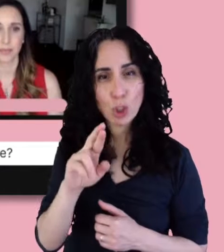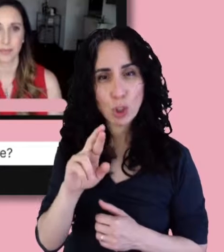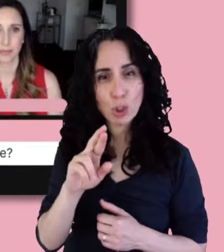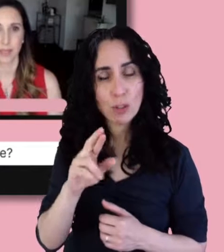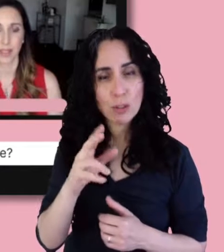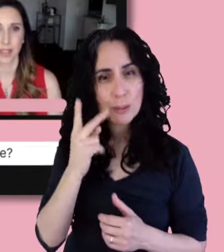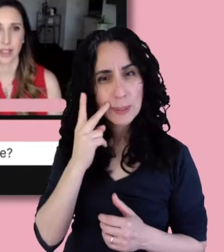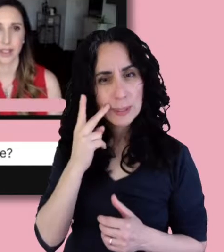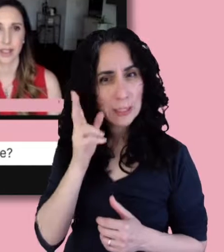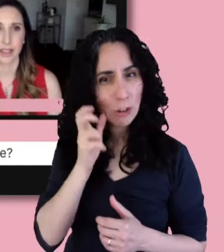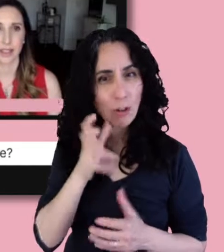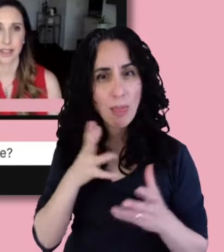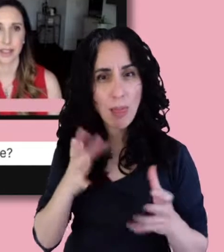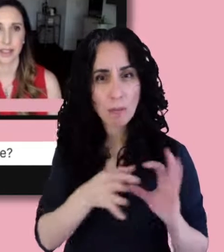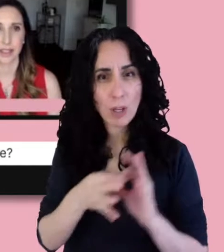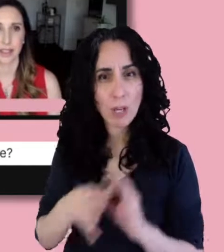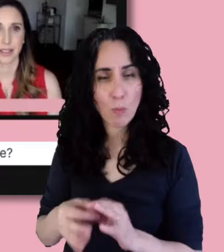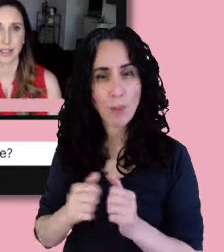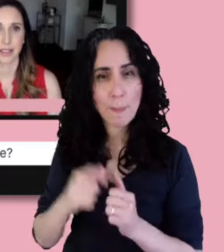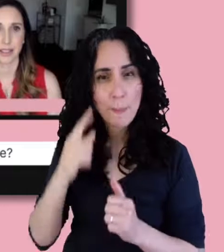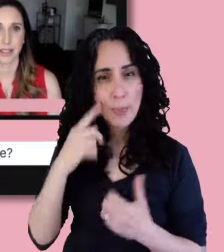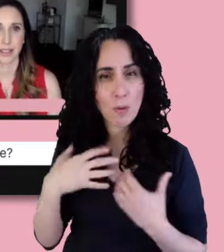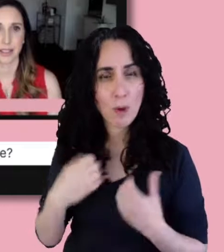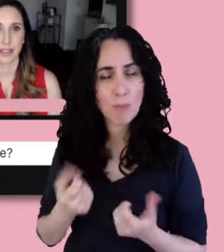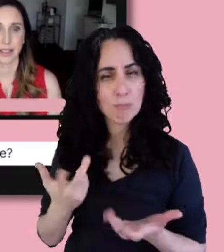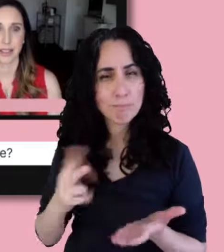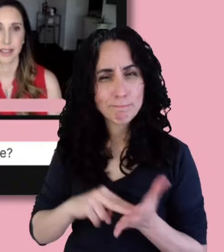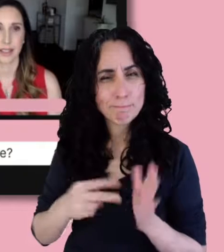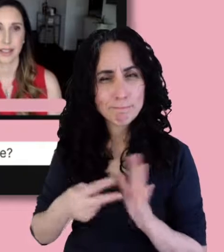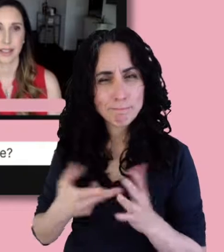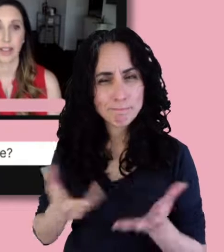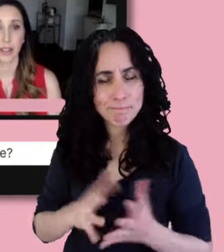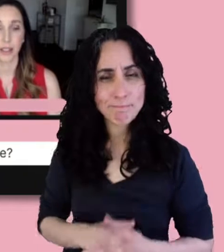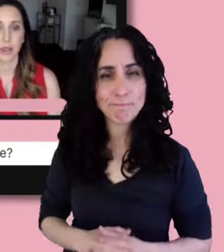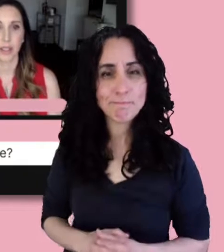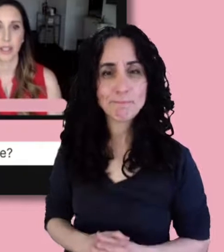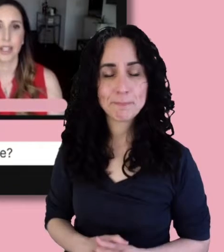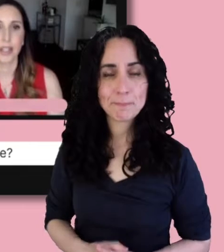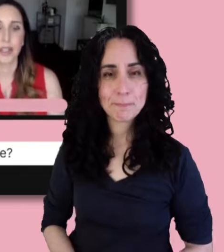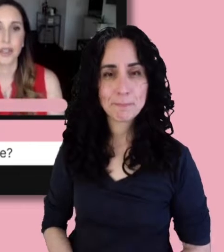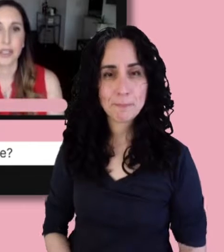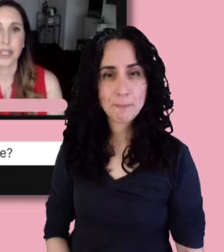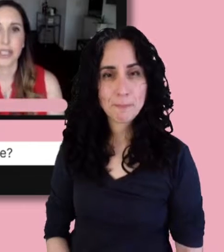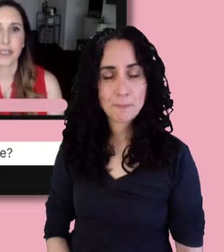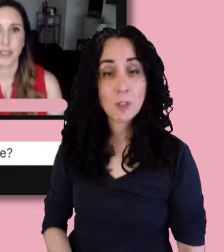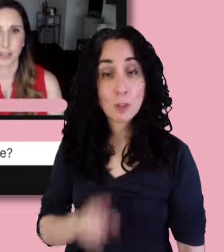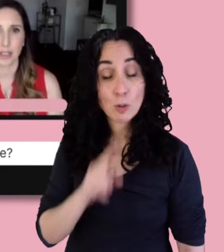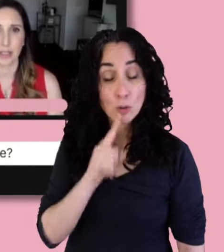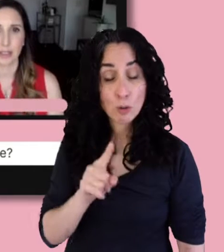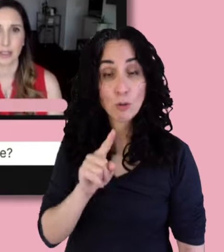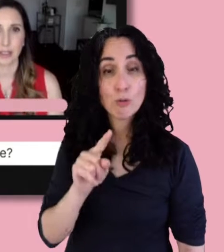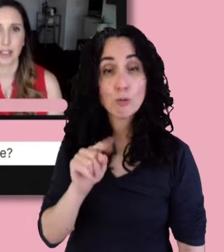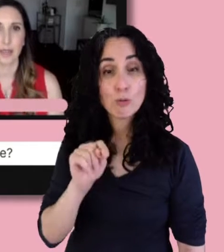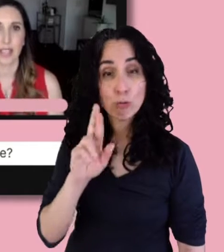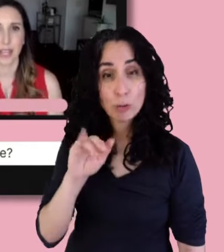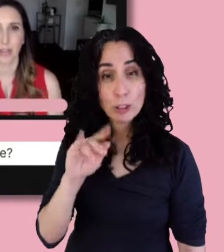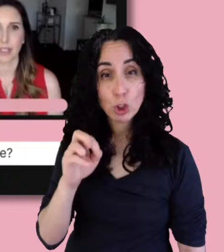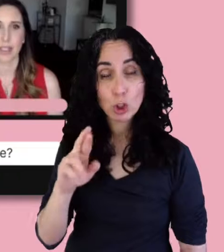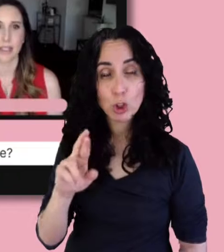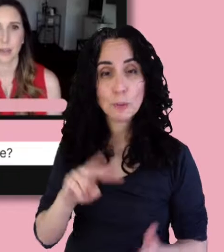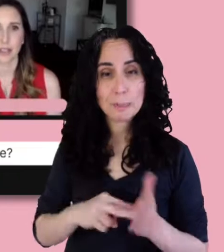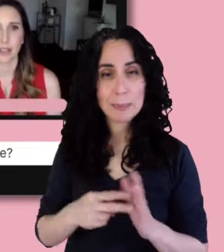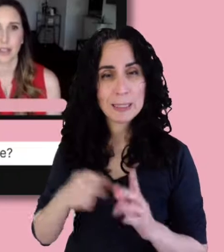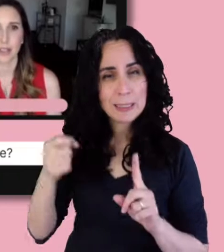health. Could you tell us, please, what exactly is a trigger? Sure. A trigger is a stimulus. It could be an